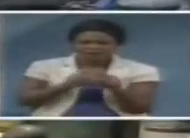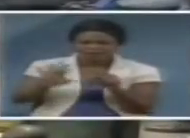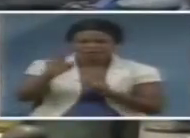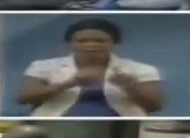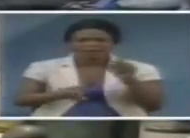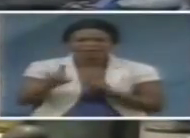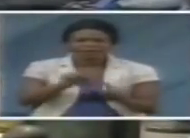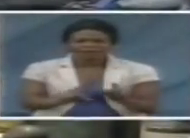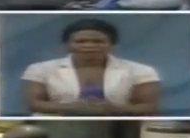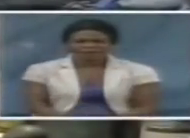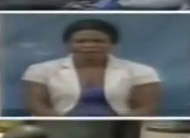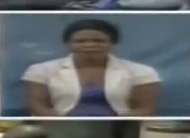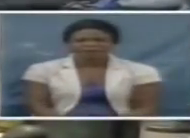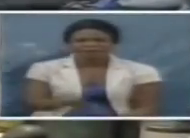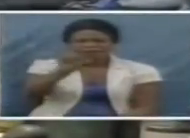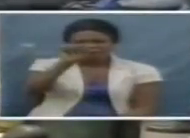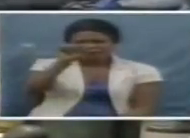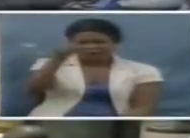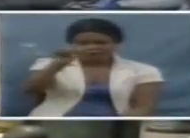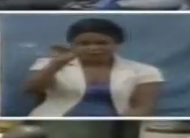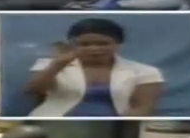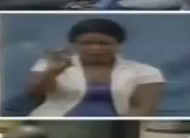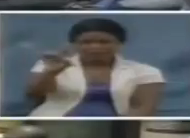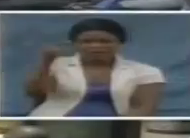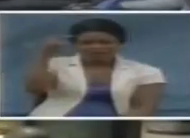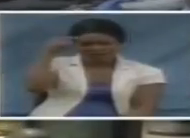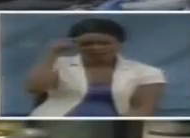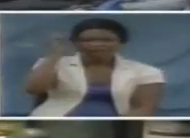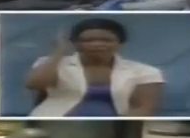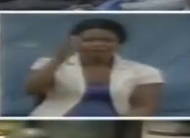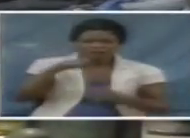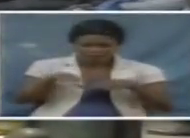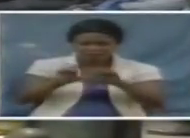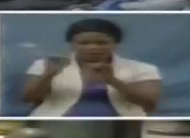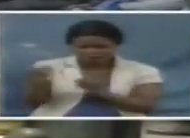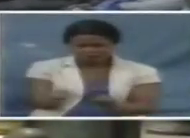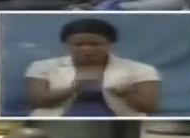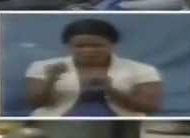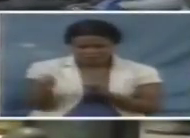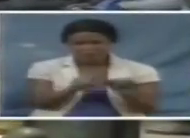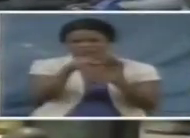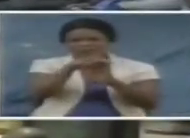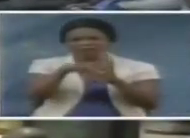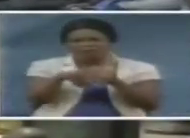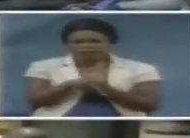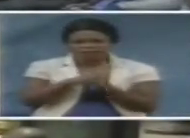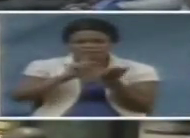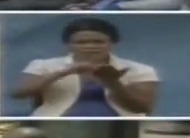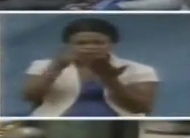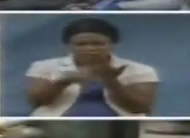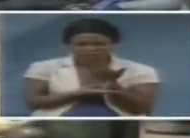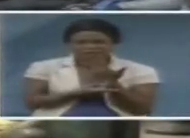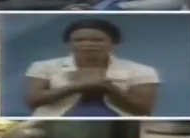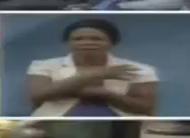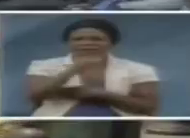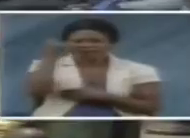vulnerability among its citizens. Sir, in 2018, government will continue to implement